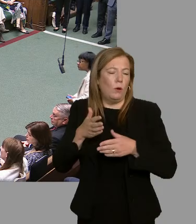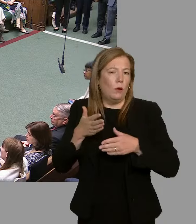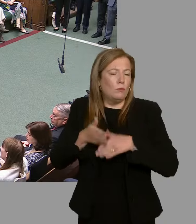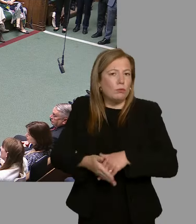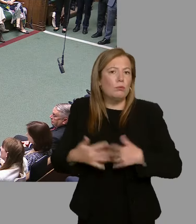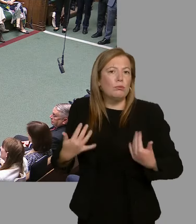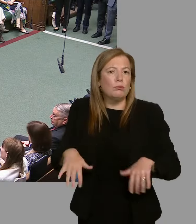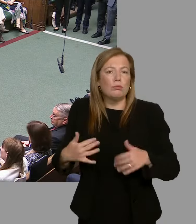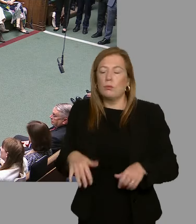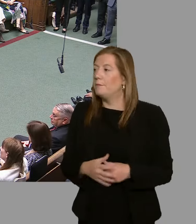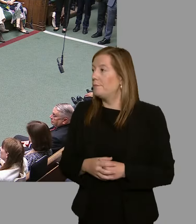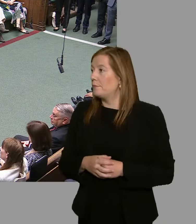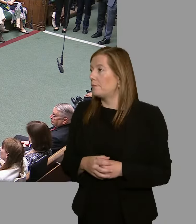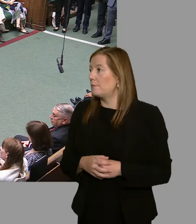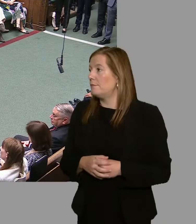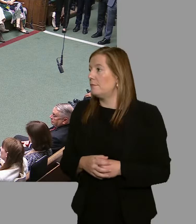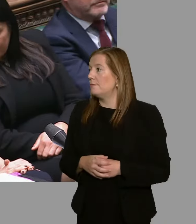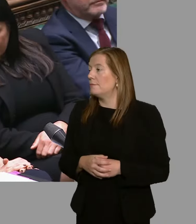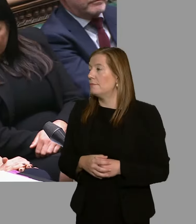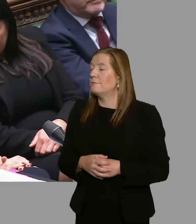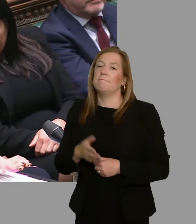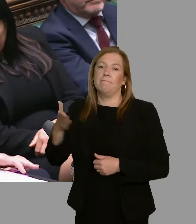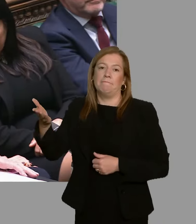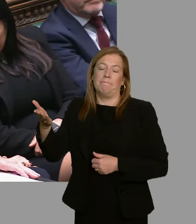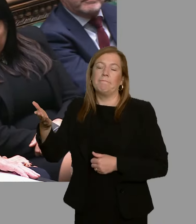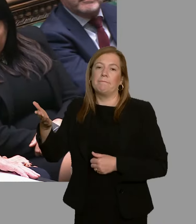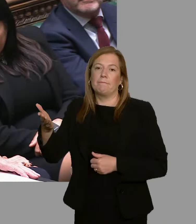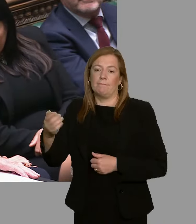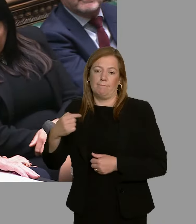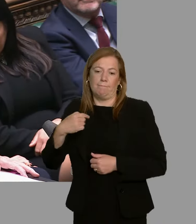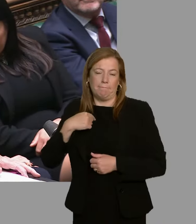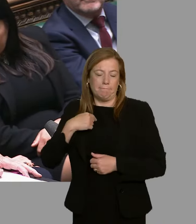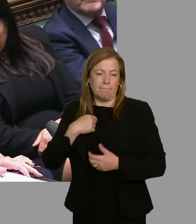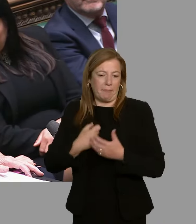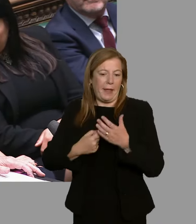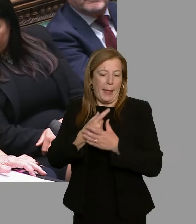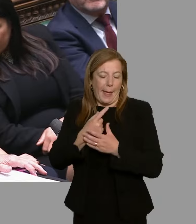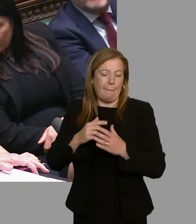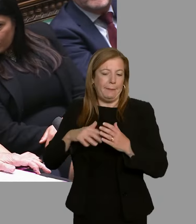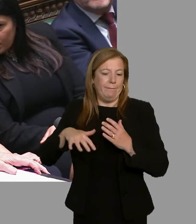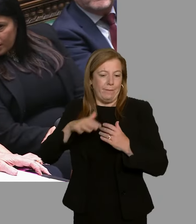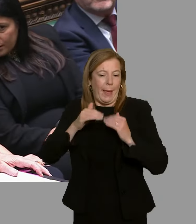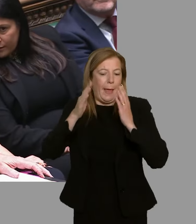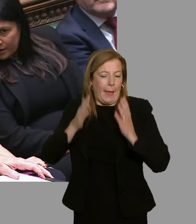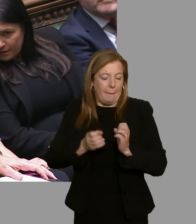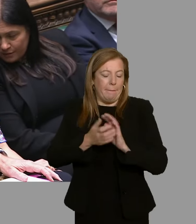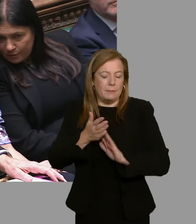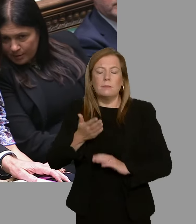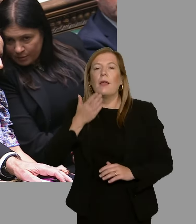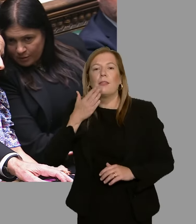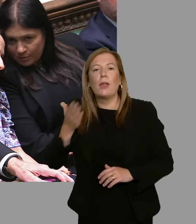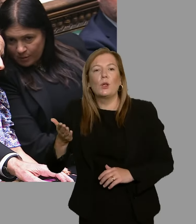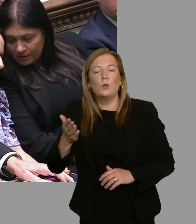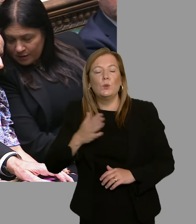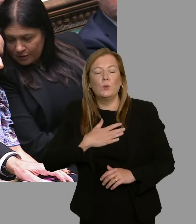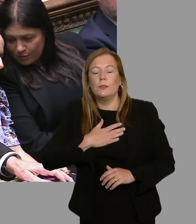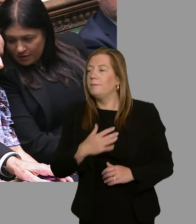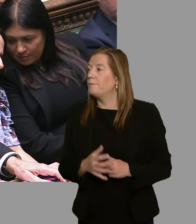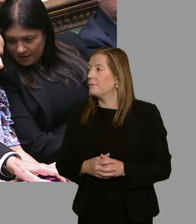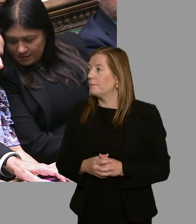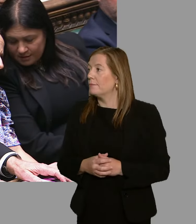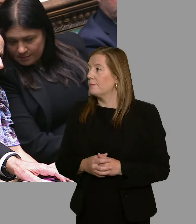comments about myself and my family? I do really appreciate it. It is important that we have